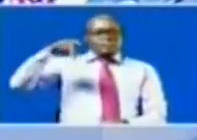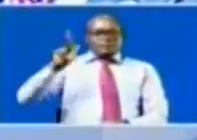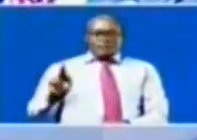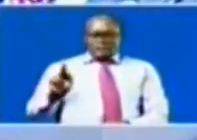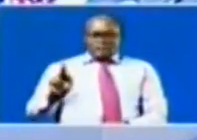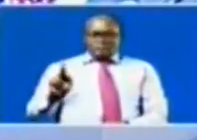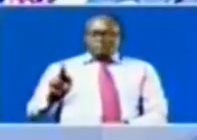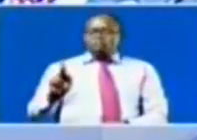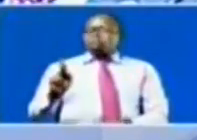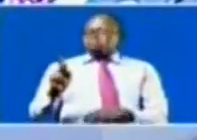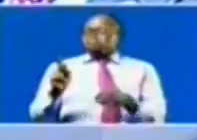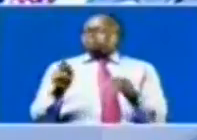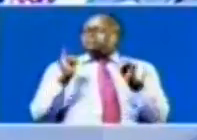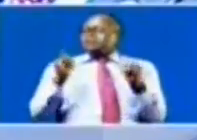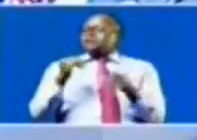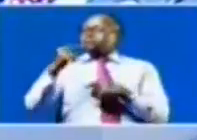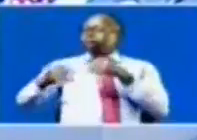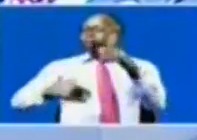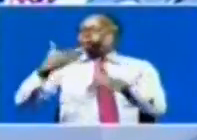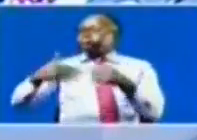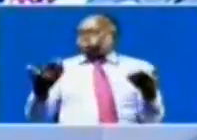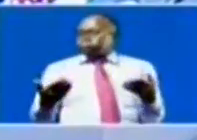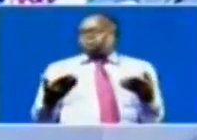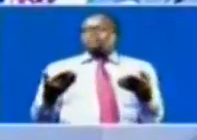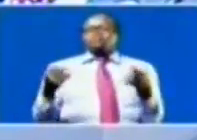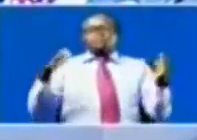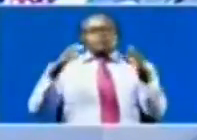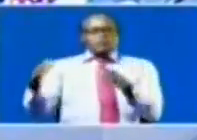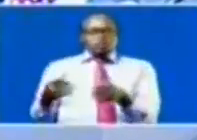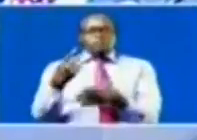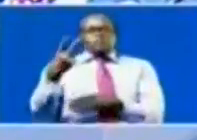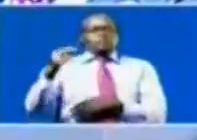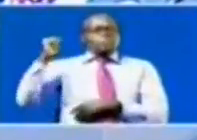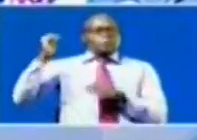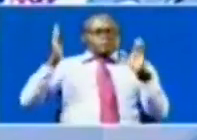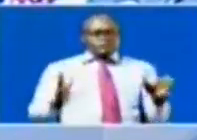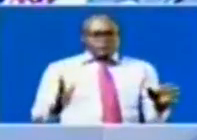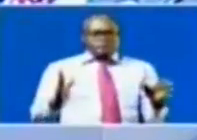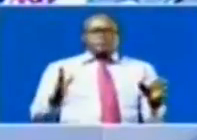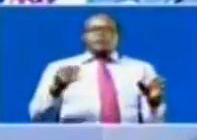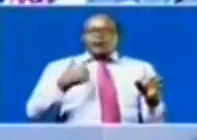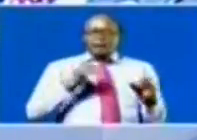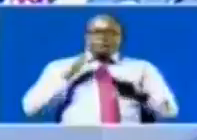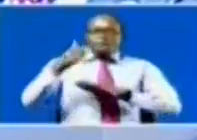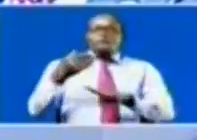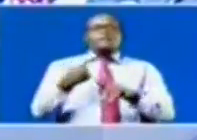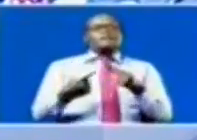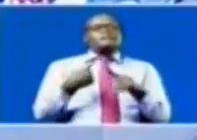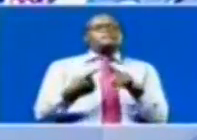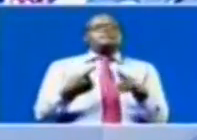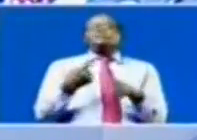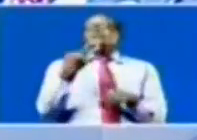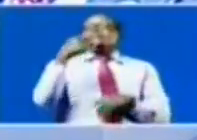Kenneth be in the offing? Well, apart from the pact that the two politicians have had for more than three